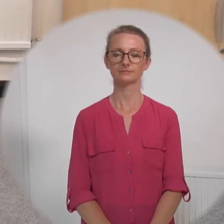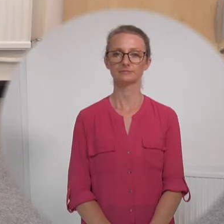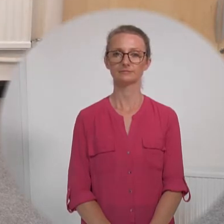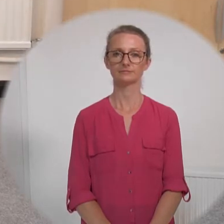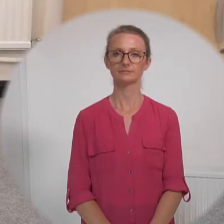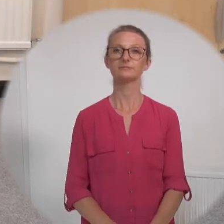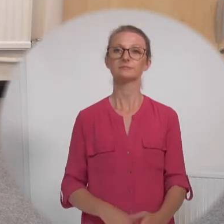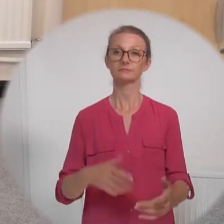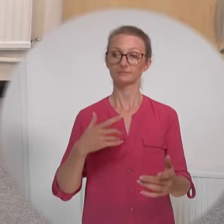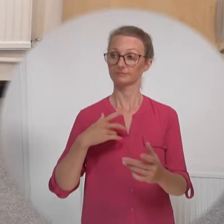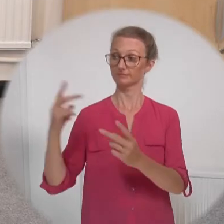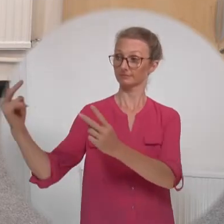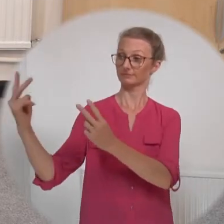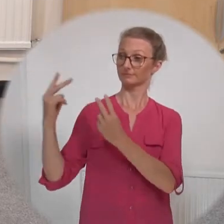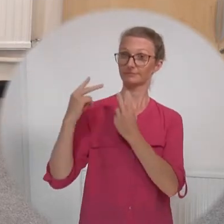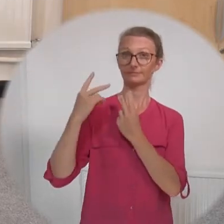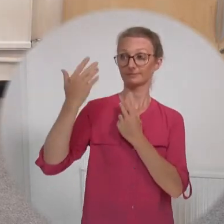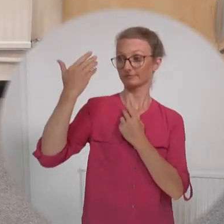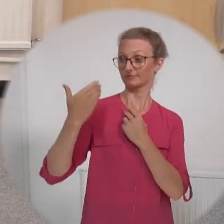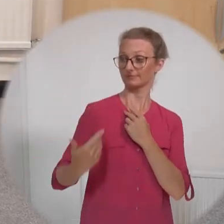And diagonal.